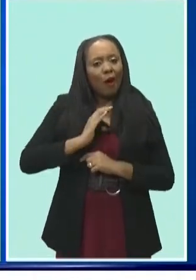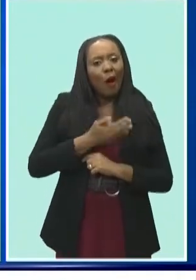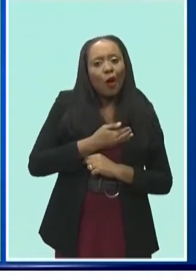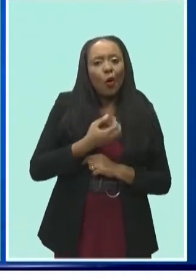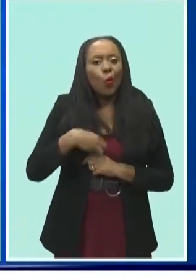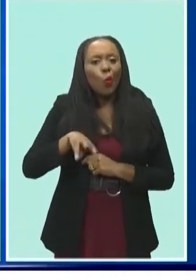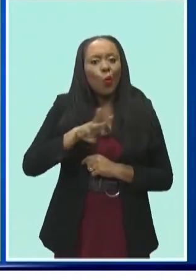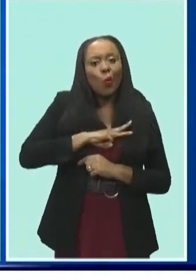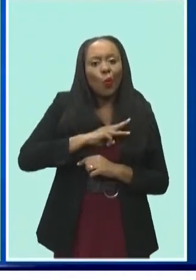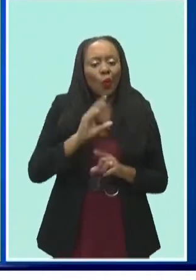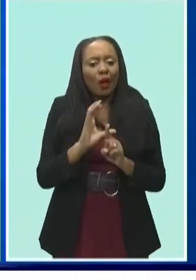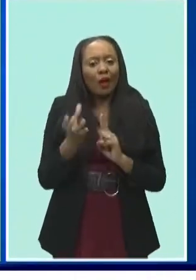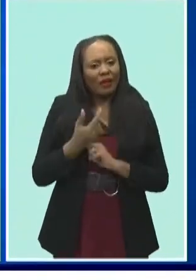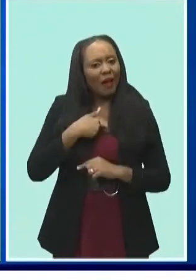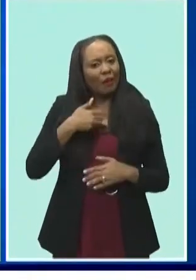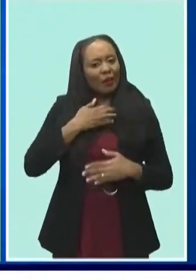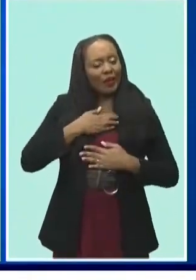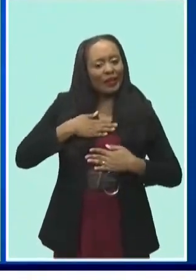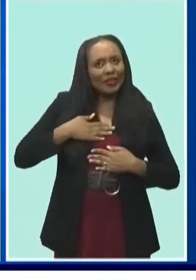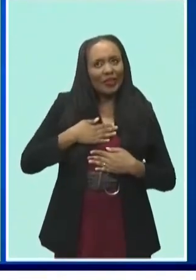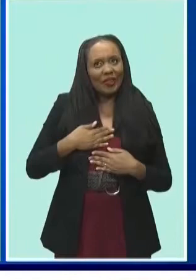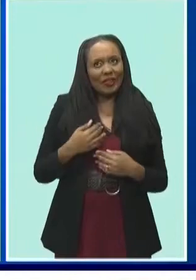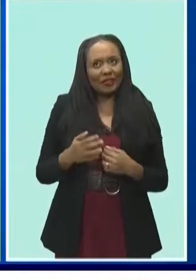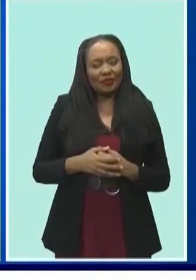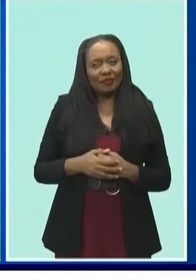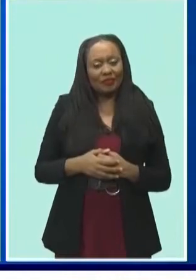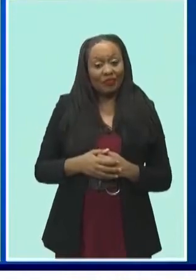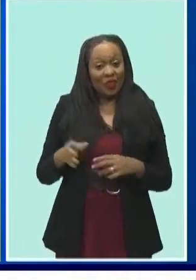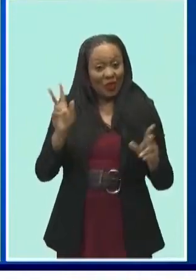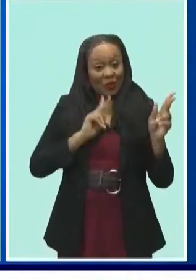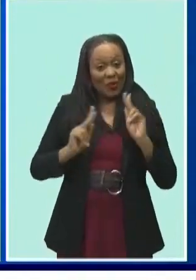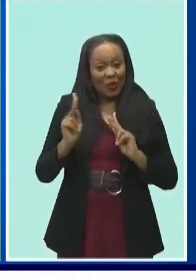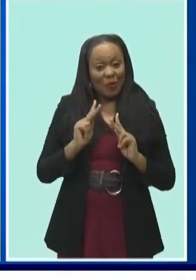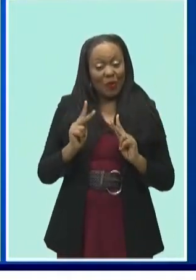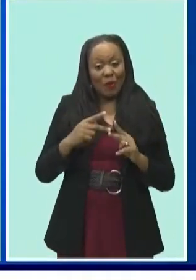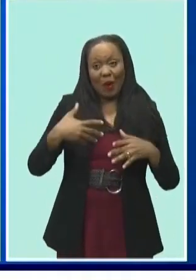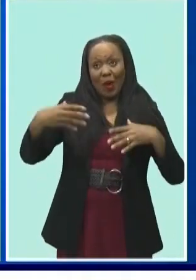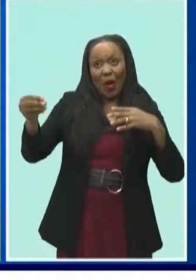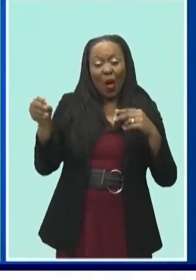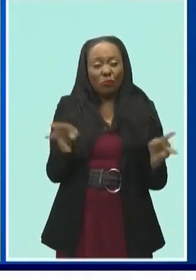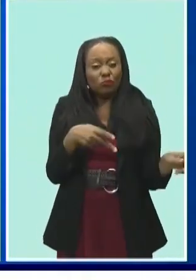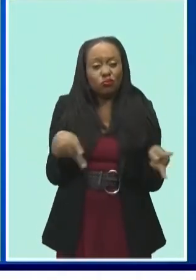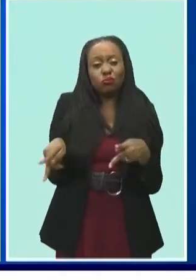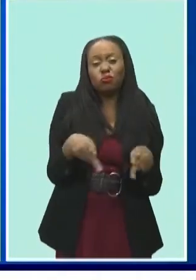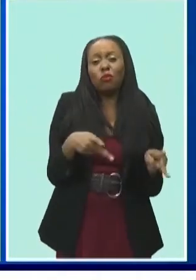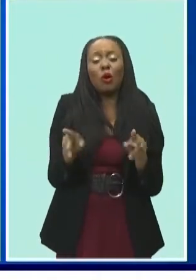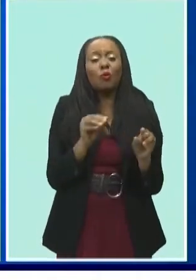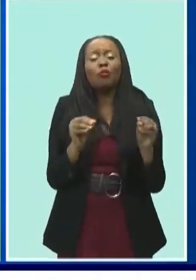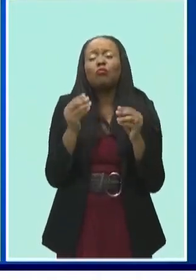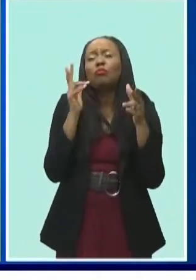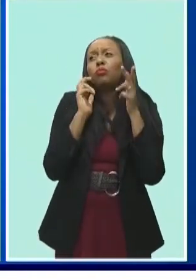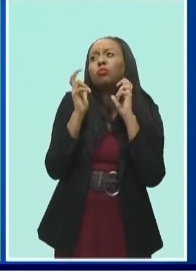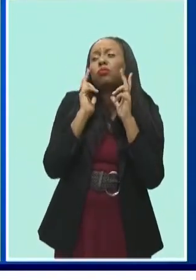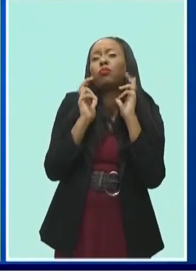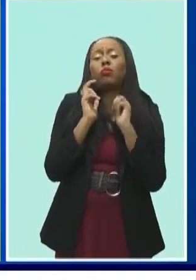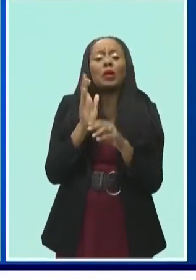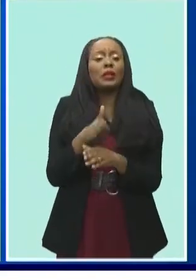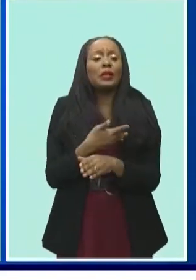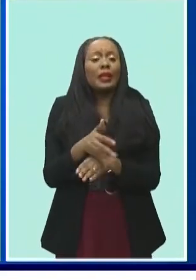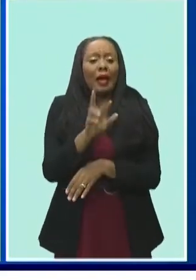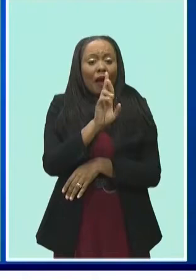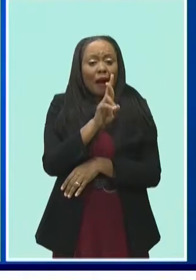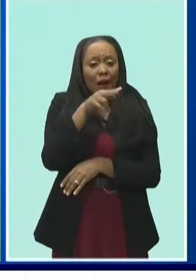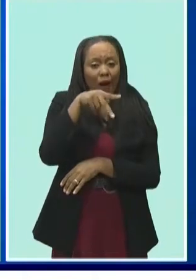plan to enjoy myself. And that's precisely what patrons at the Vintage Bram did as they moved along to the sweet songs of